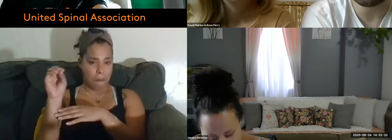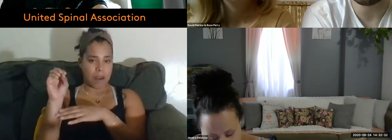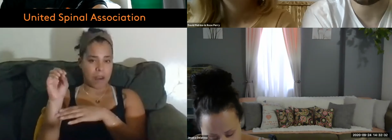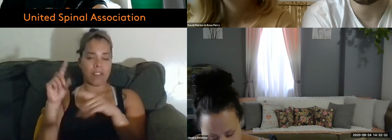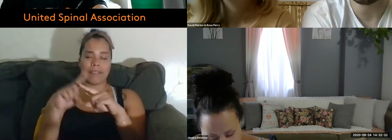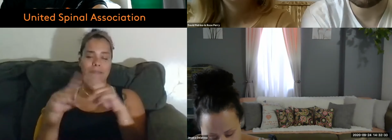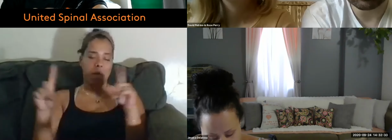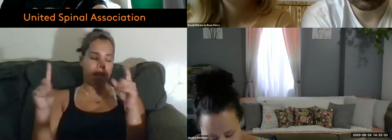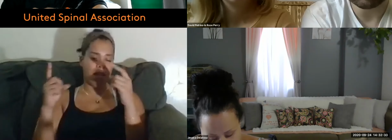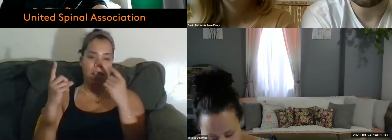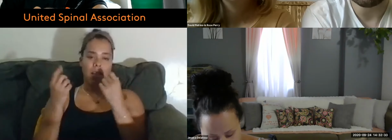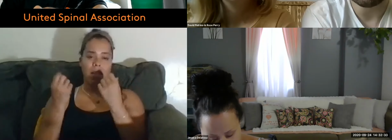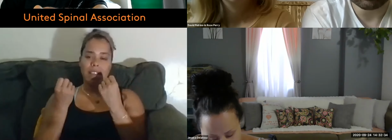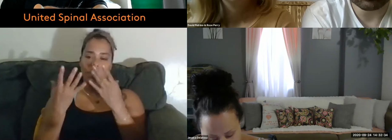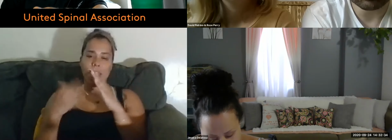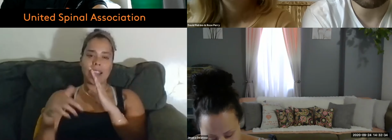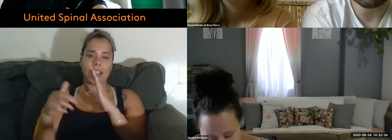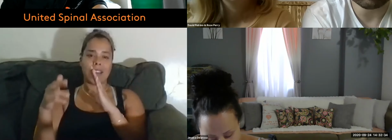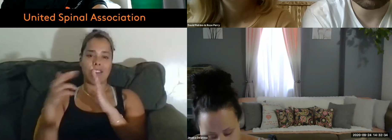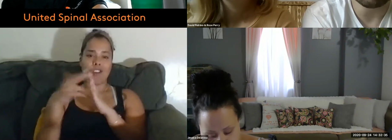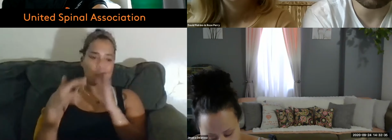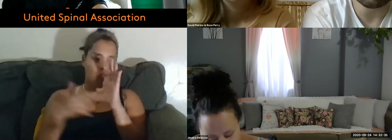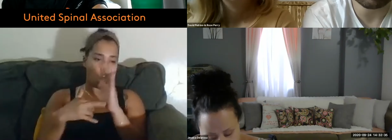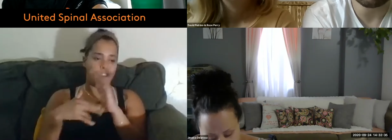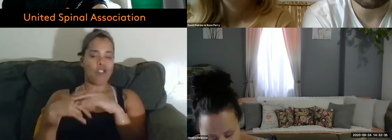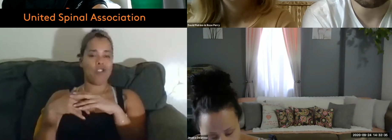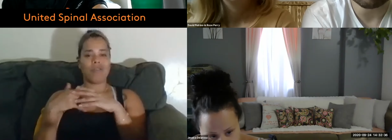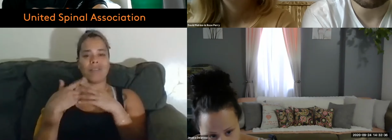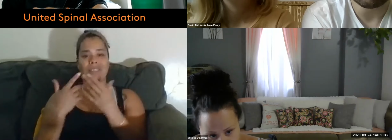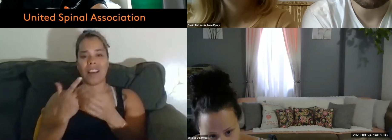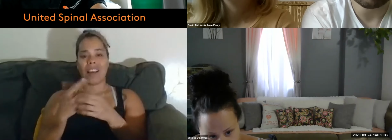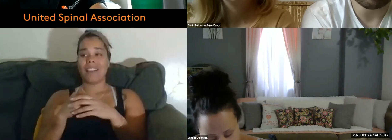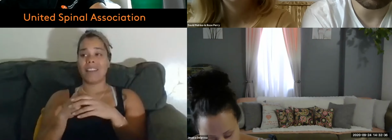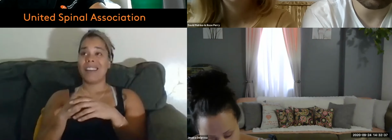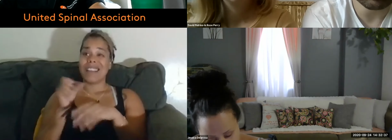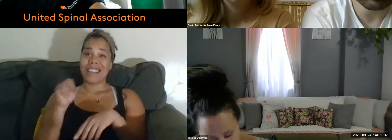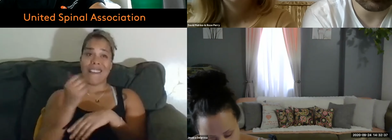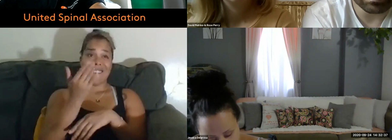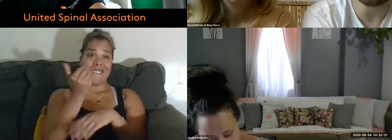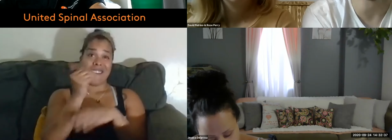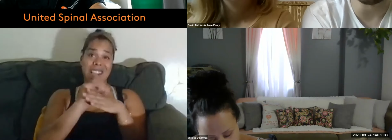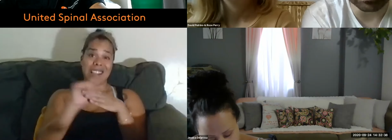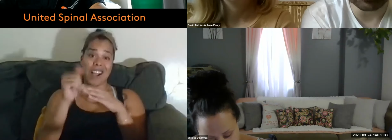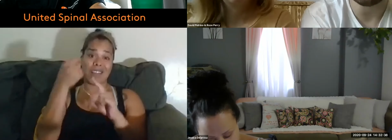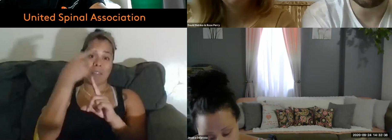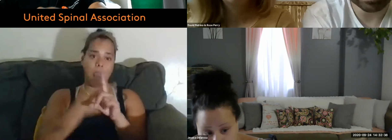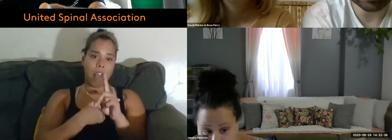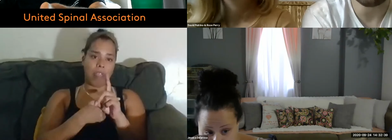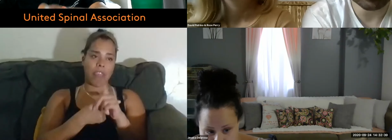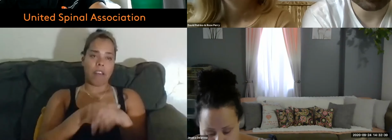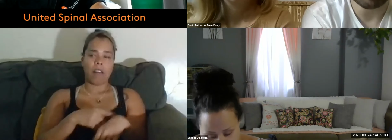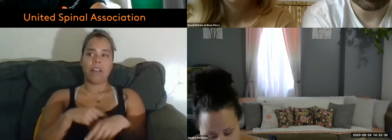tape and a lot of yeah, it's $15 a month, but $10 for the modem.